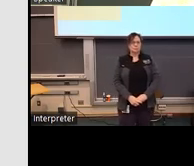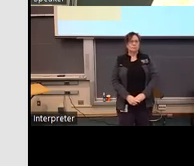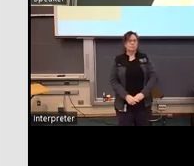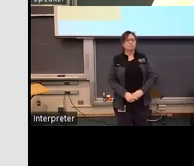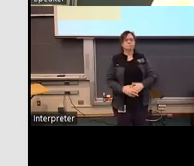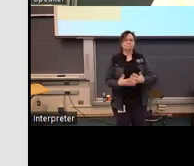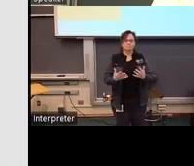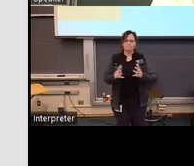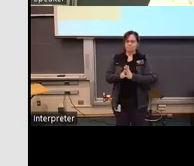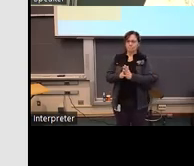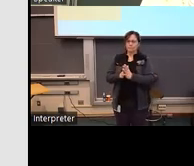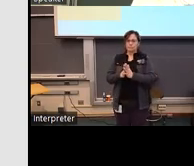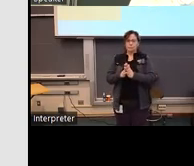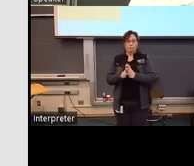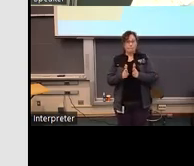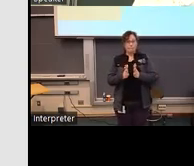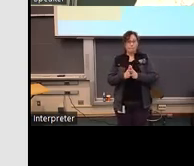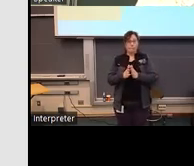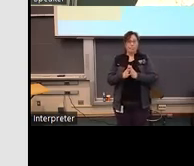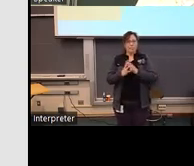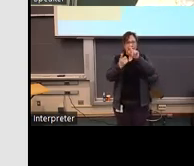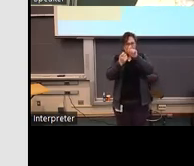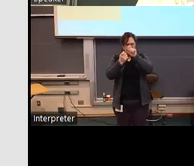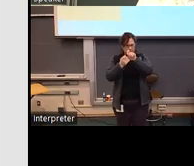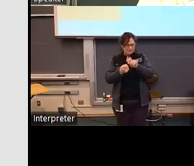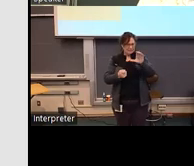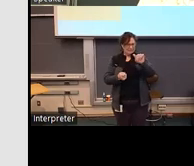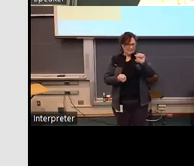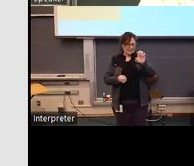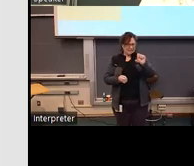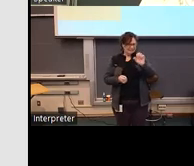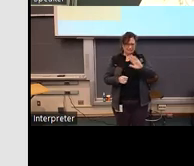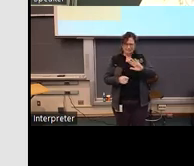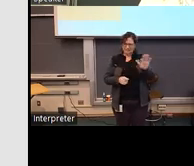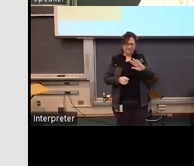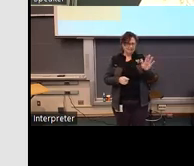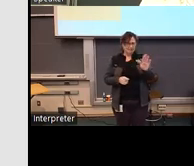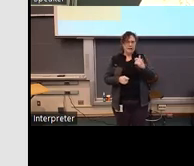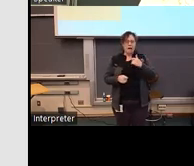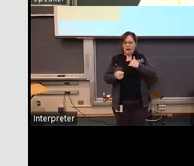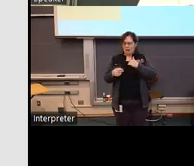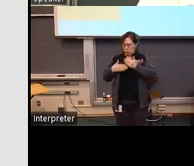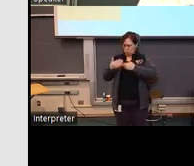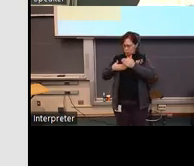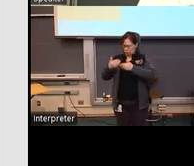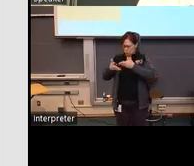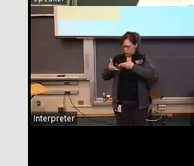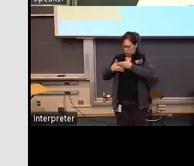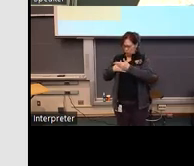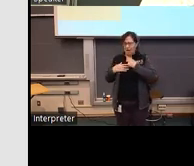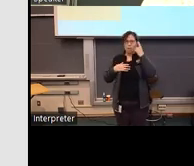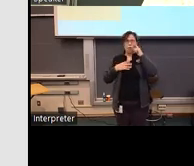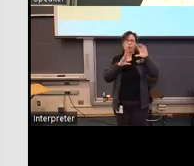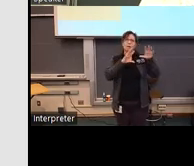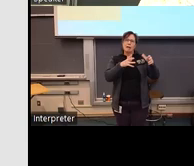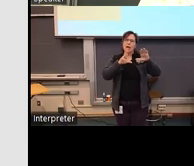So instead of walking through specific cases, what I've done thinking through this process, I thought about categories